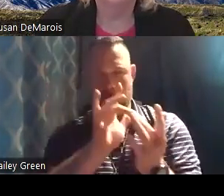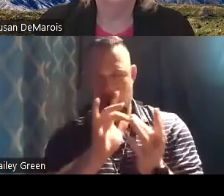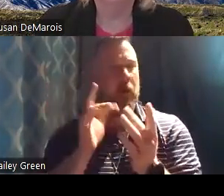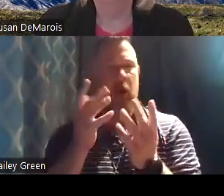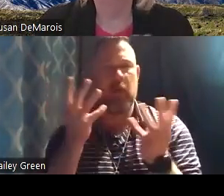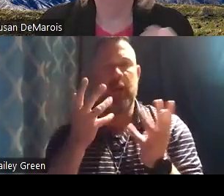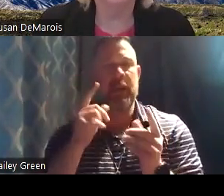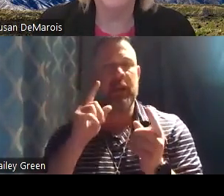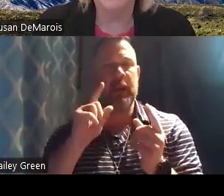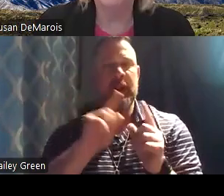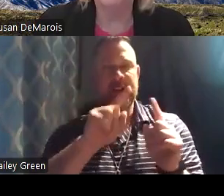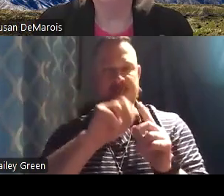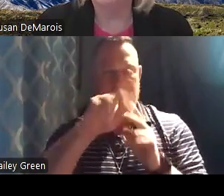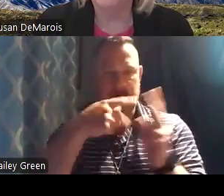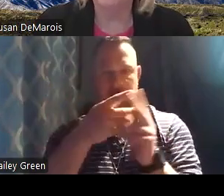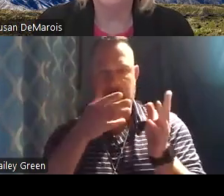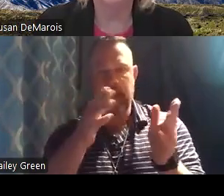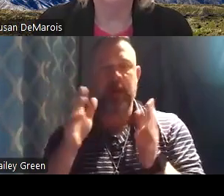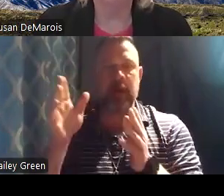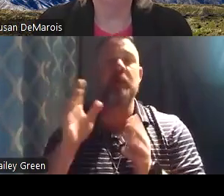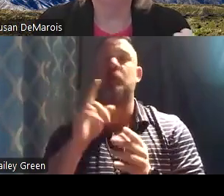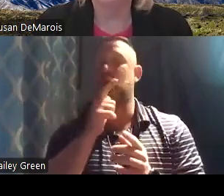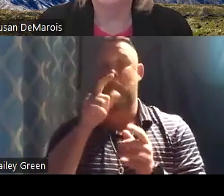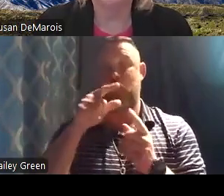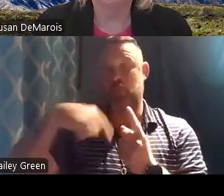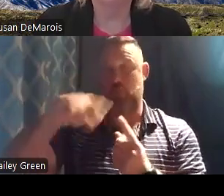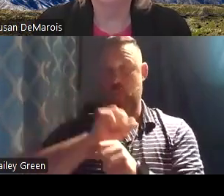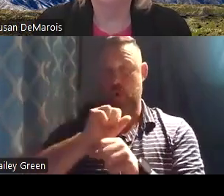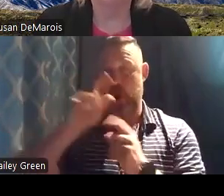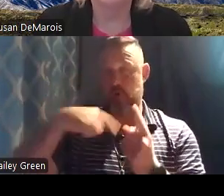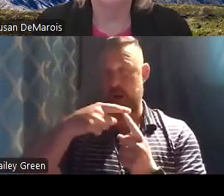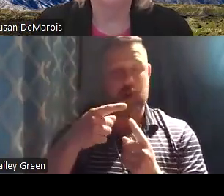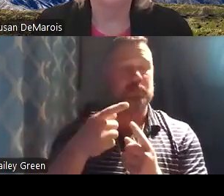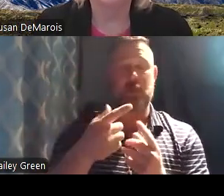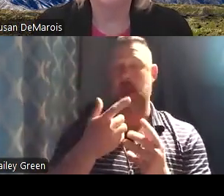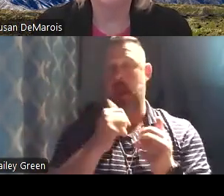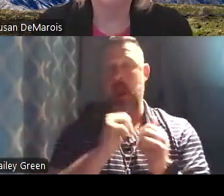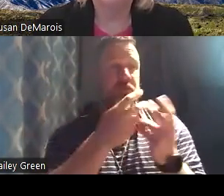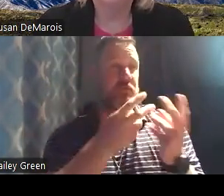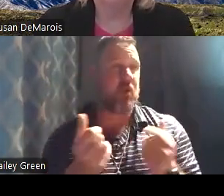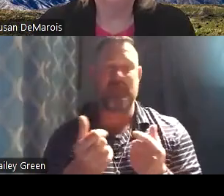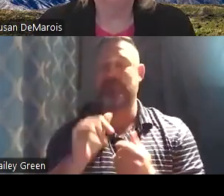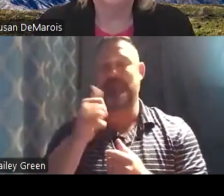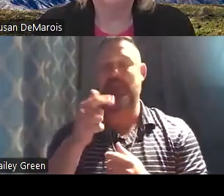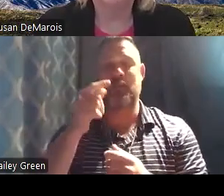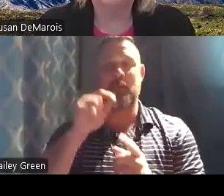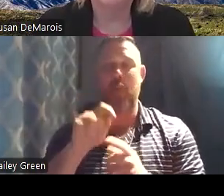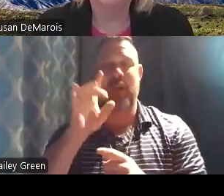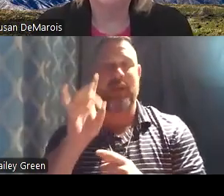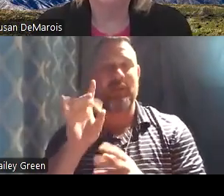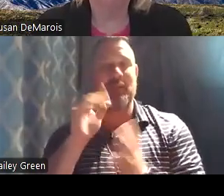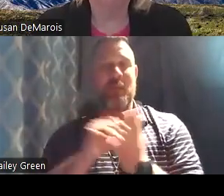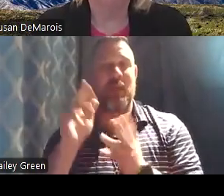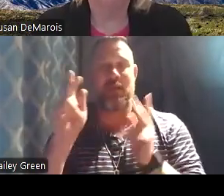no longer do workarounds and one-off solutions when we're talking about 10.8 million people in our state. We